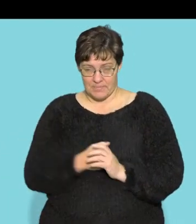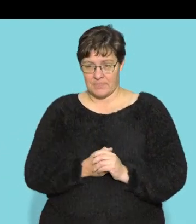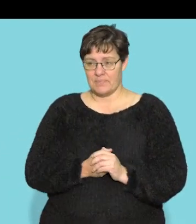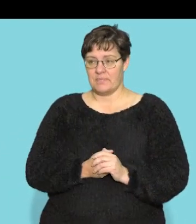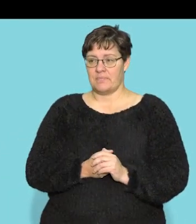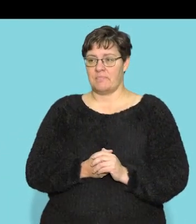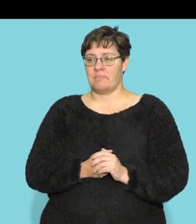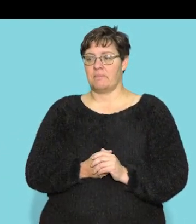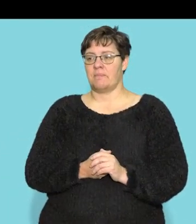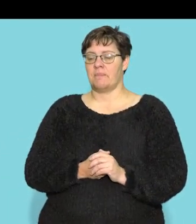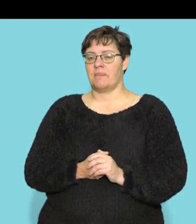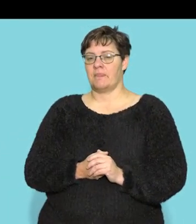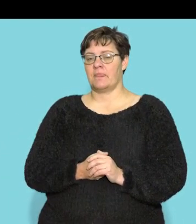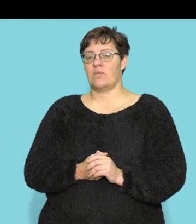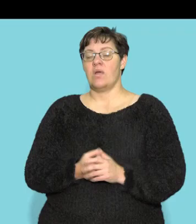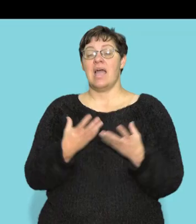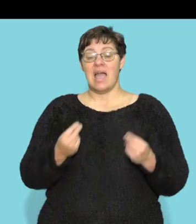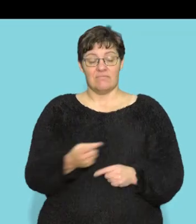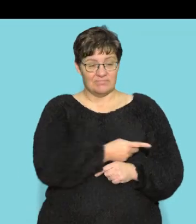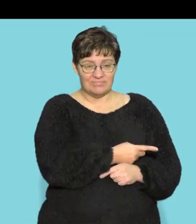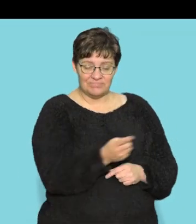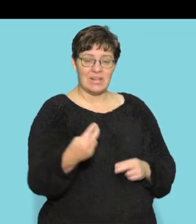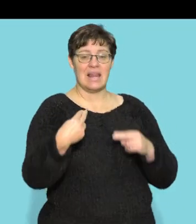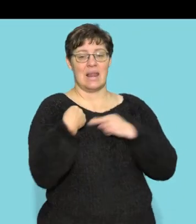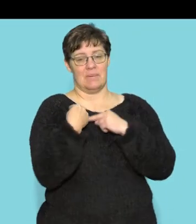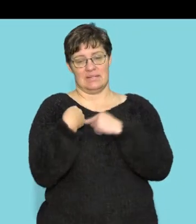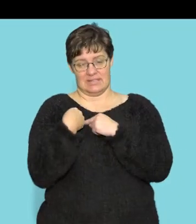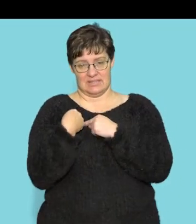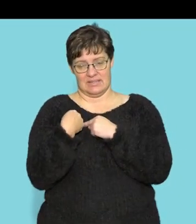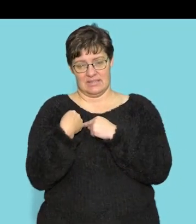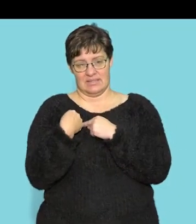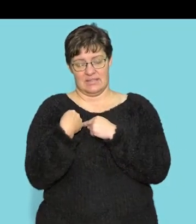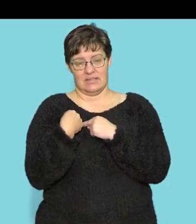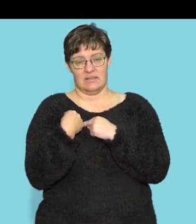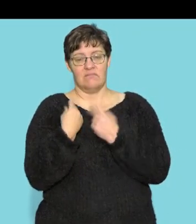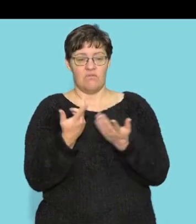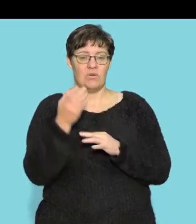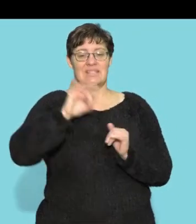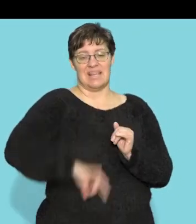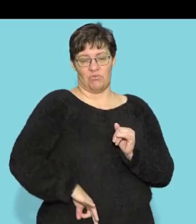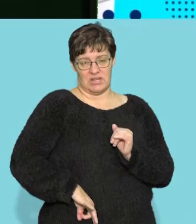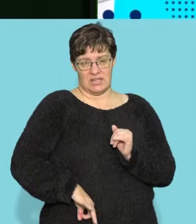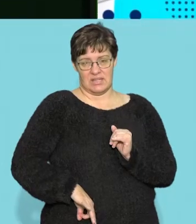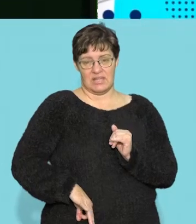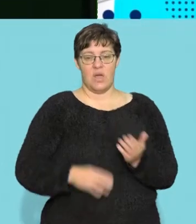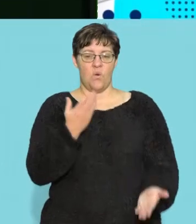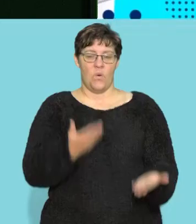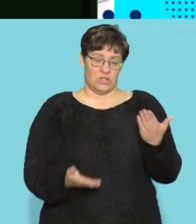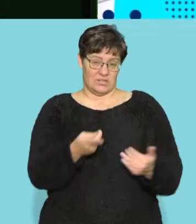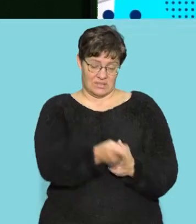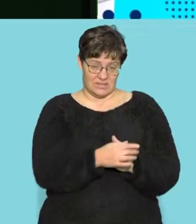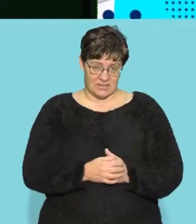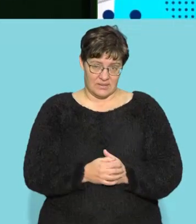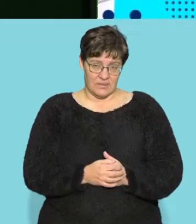okay? Then you have all your liabilities in respect of salaries and